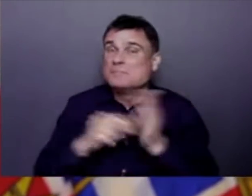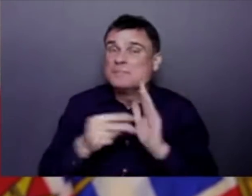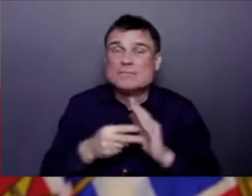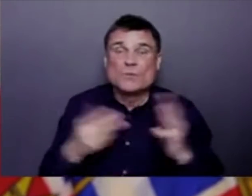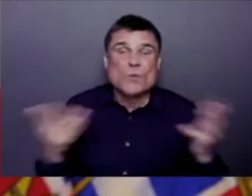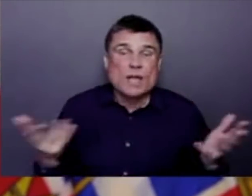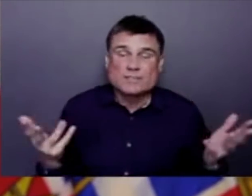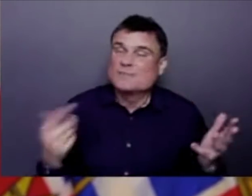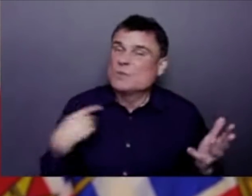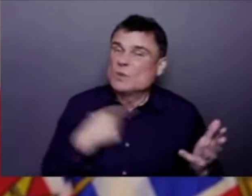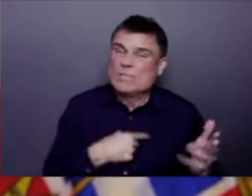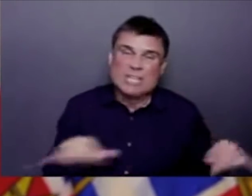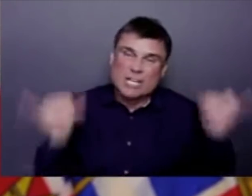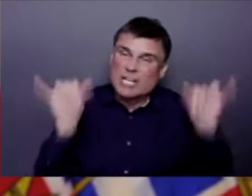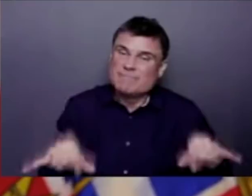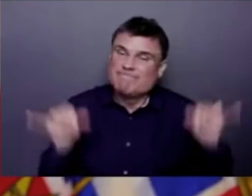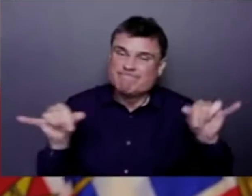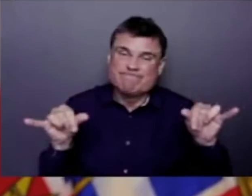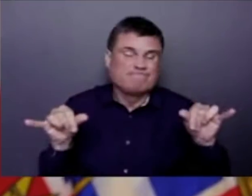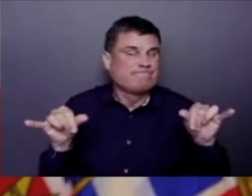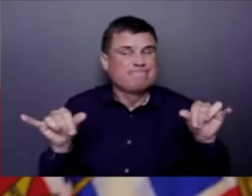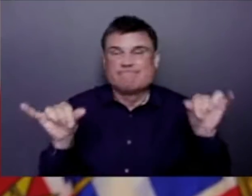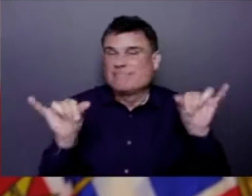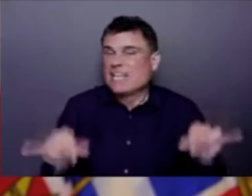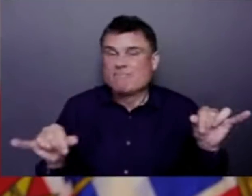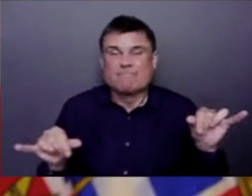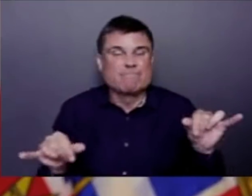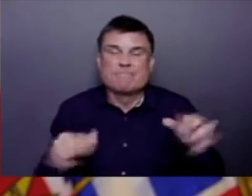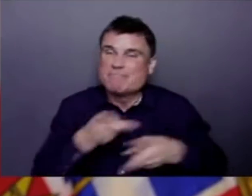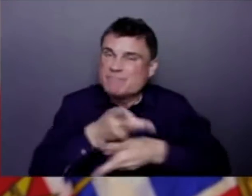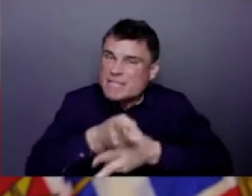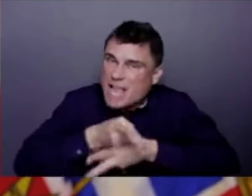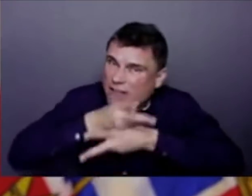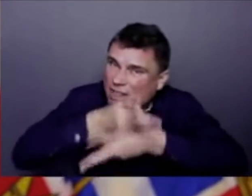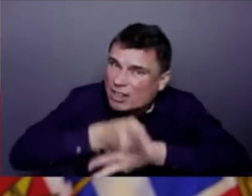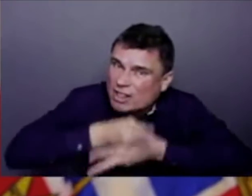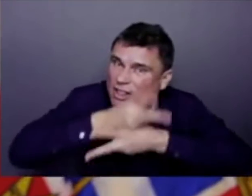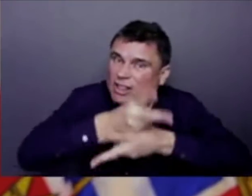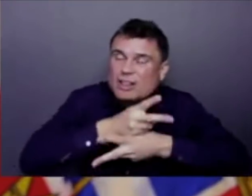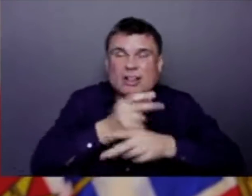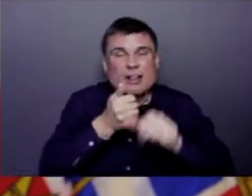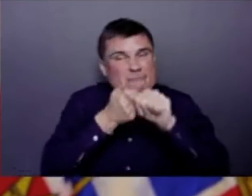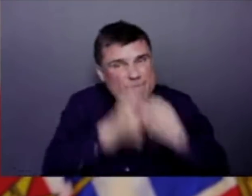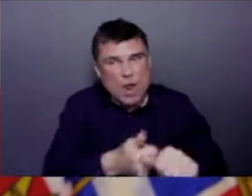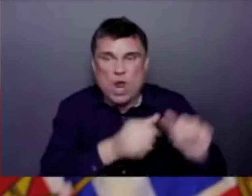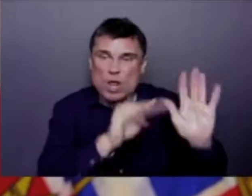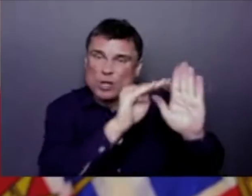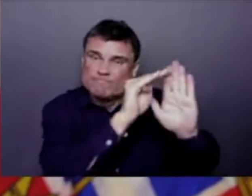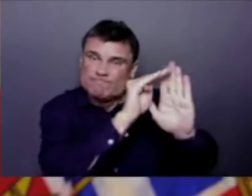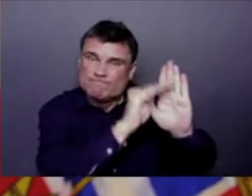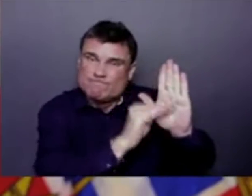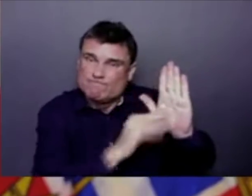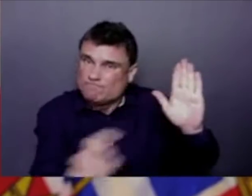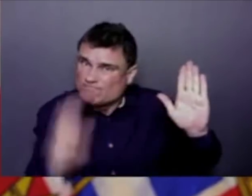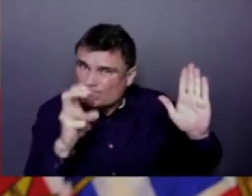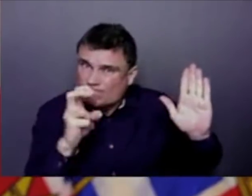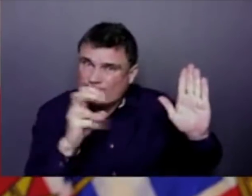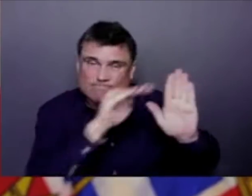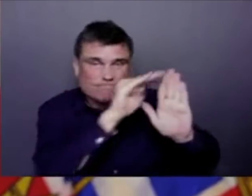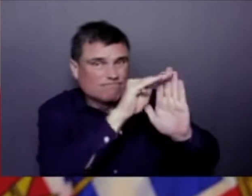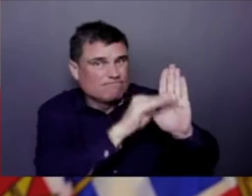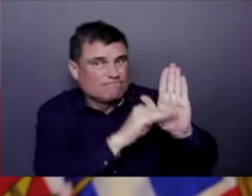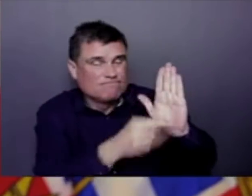is even more infectious, potentially, with this variant. So it means we have to be even more